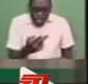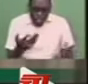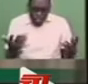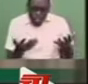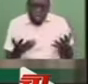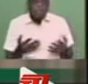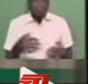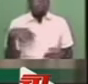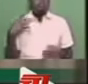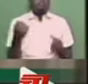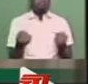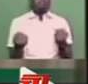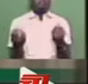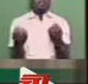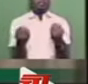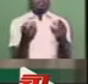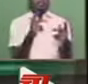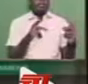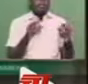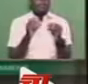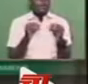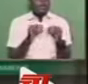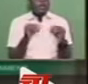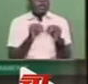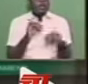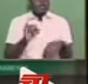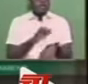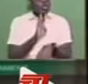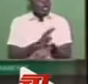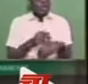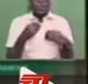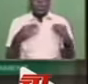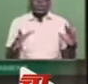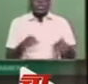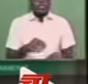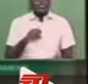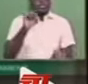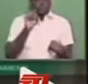lost their jobs. So you will get, for example, up to June 2018 that we have the